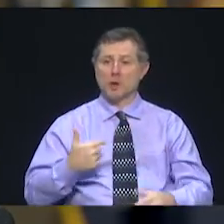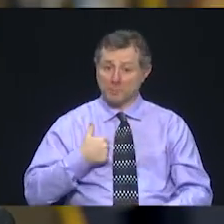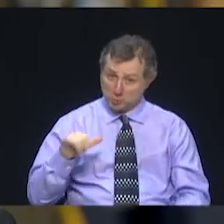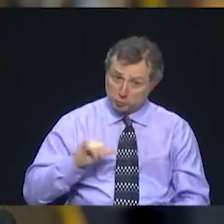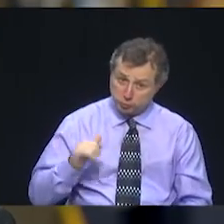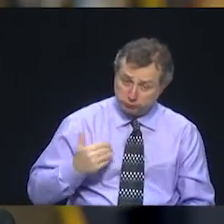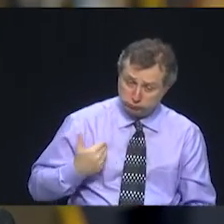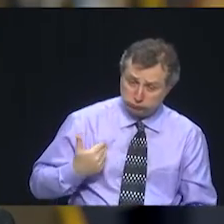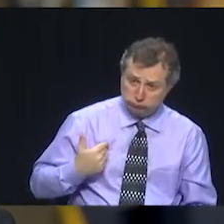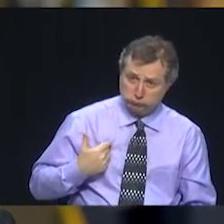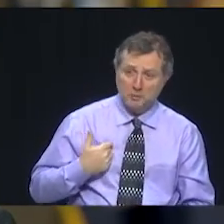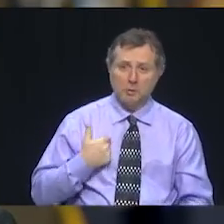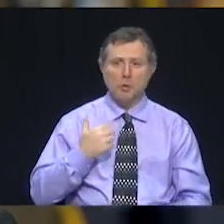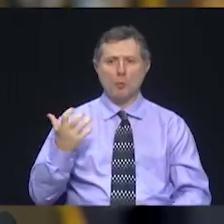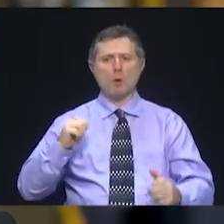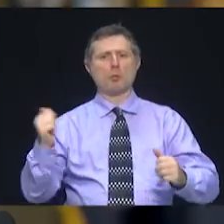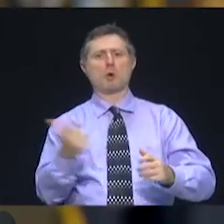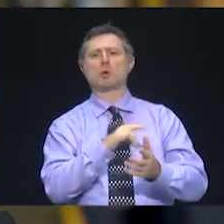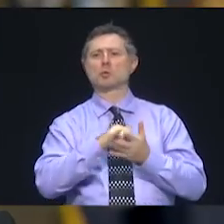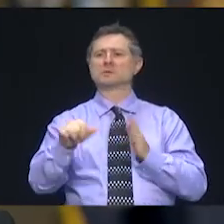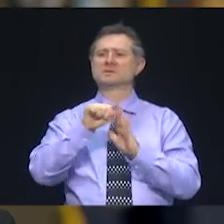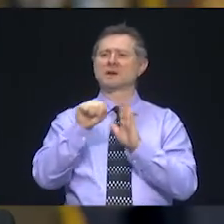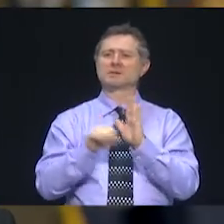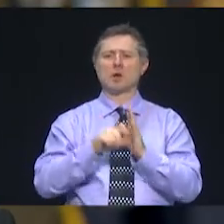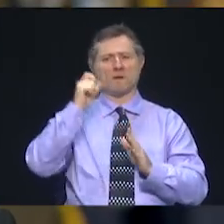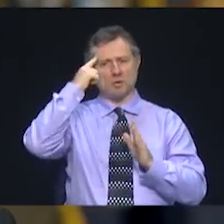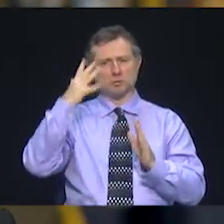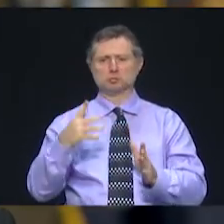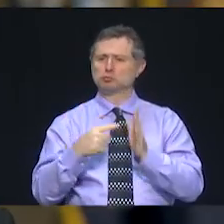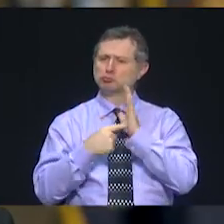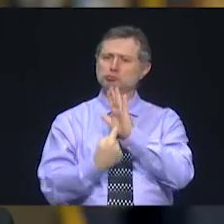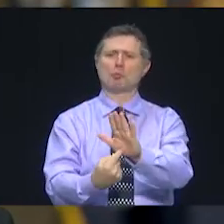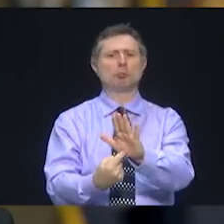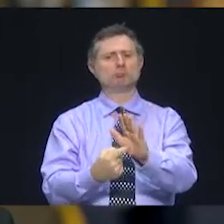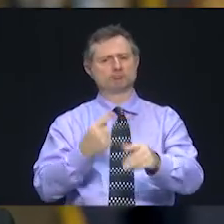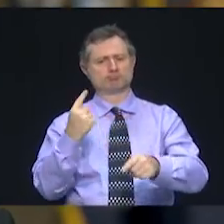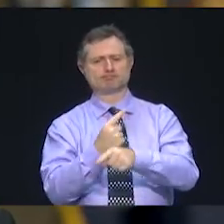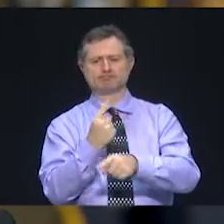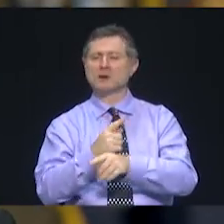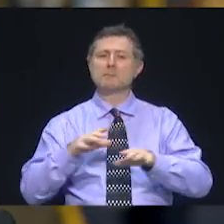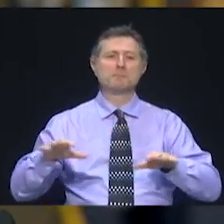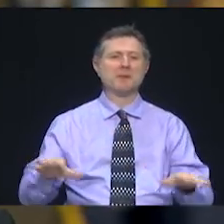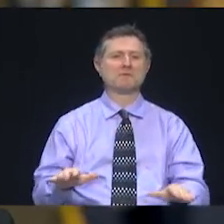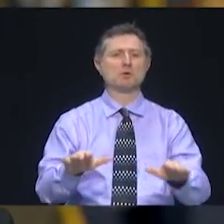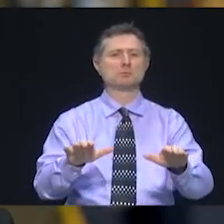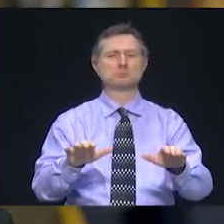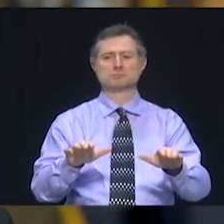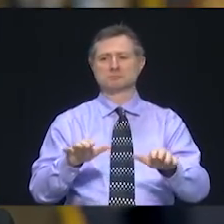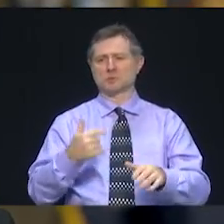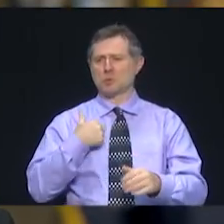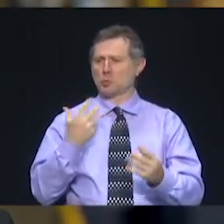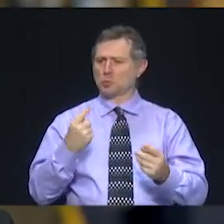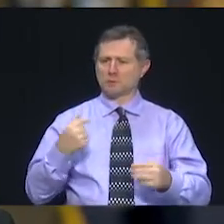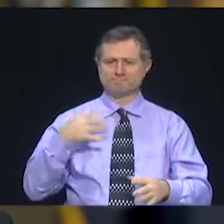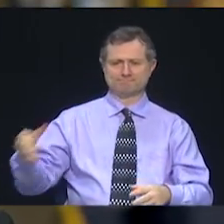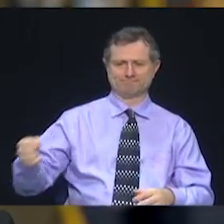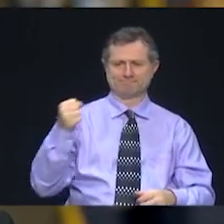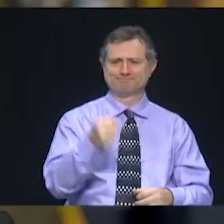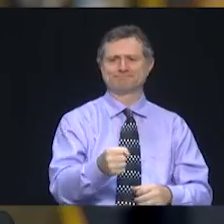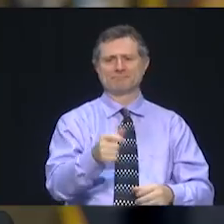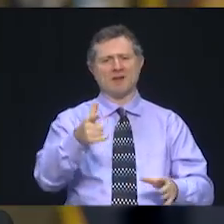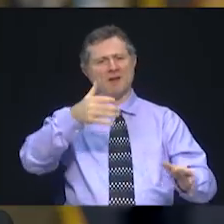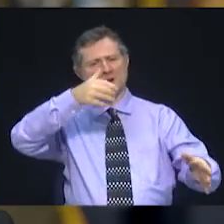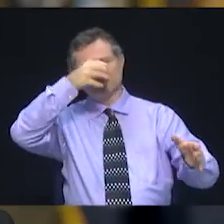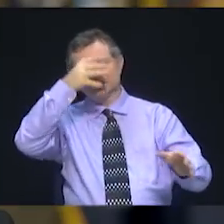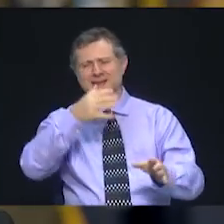government to be a model of office behavior. And I've brought in an expert to design a new sexual